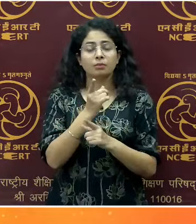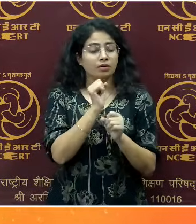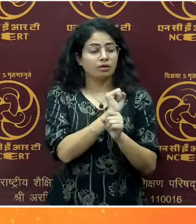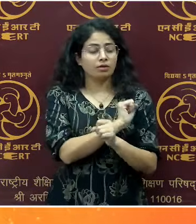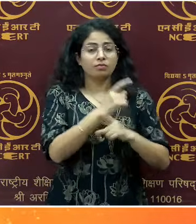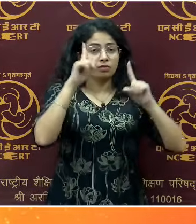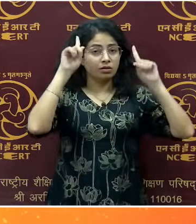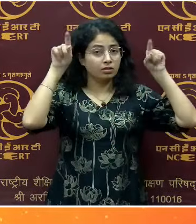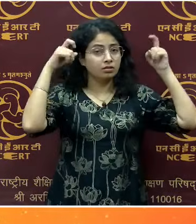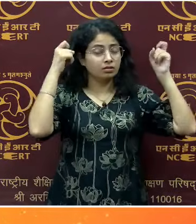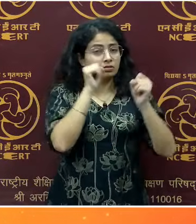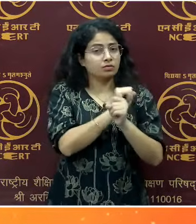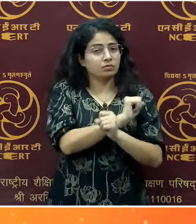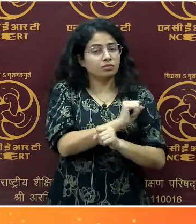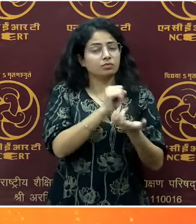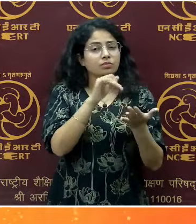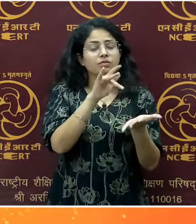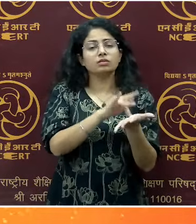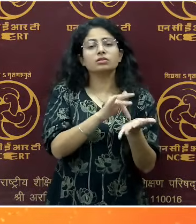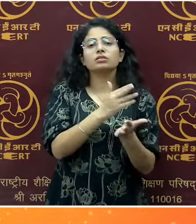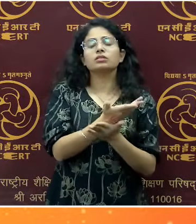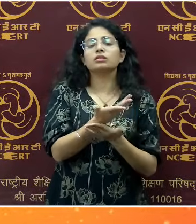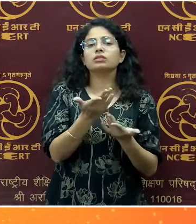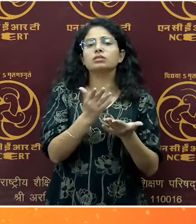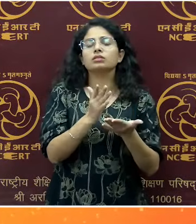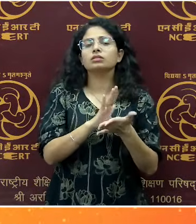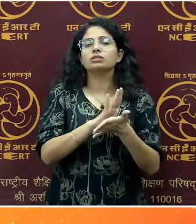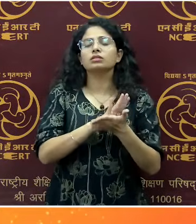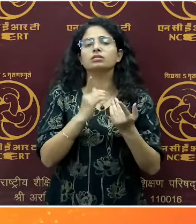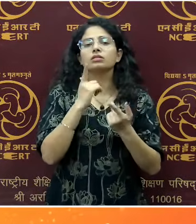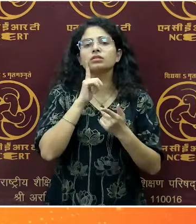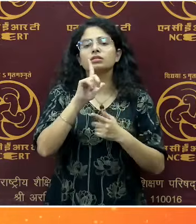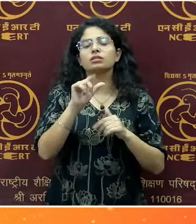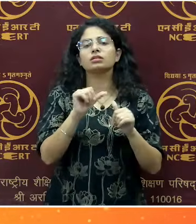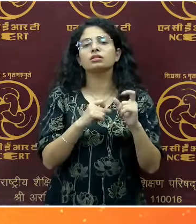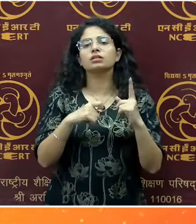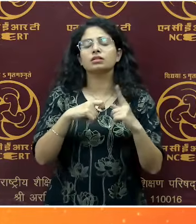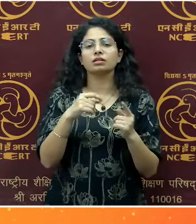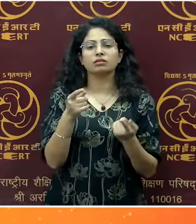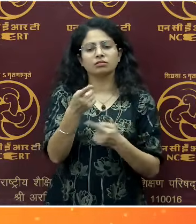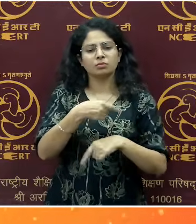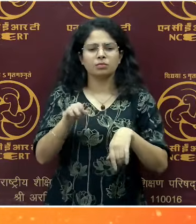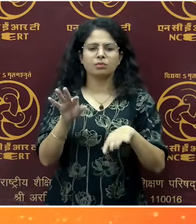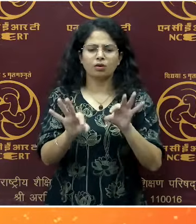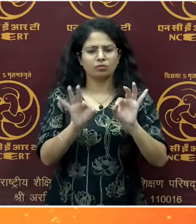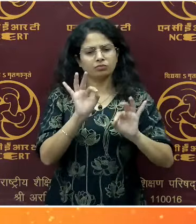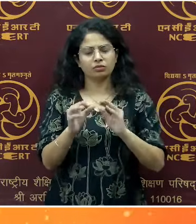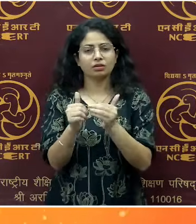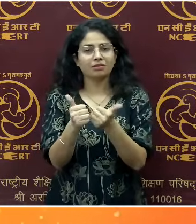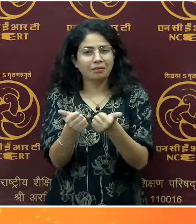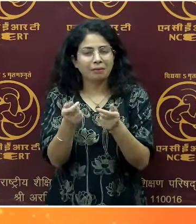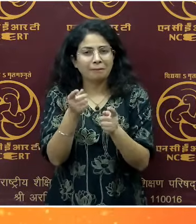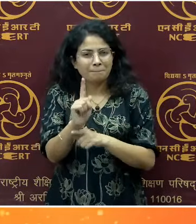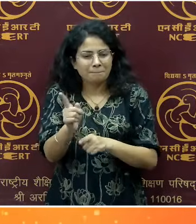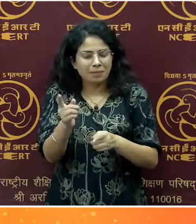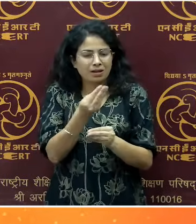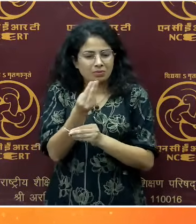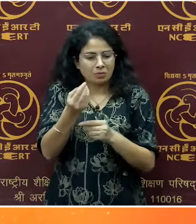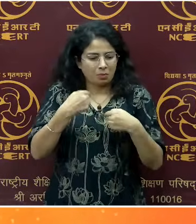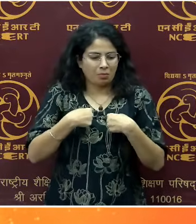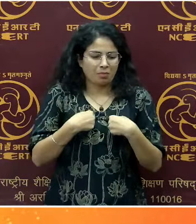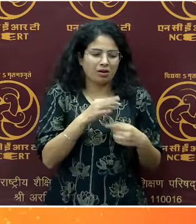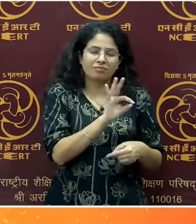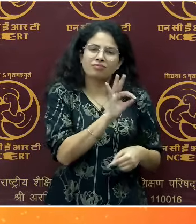preferred staying on a small hillock with tender grass. We also have so many options, but sometimes our preference is for